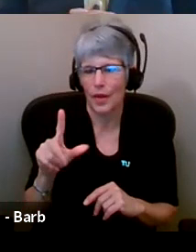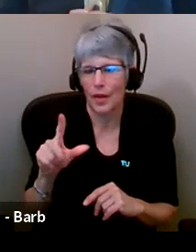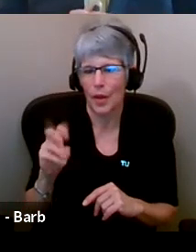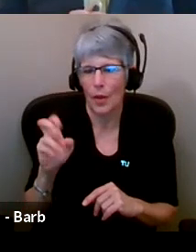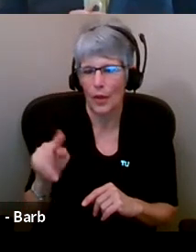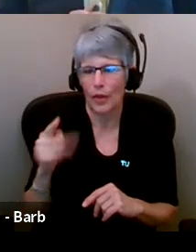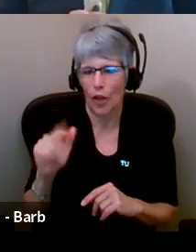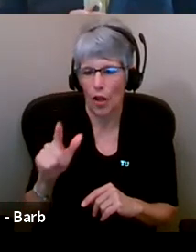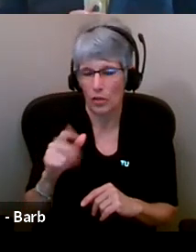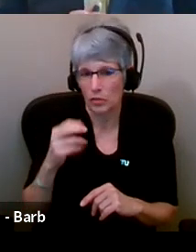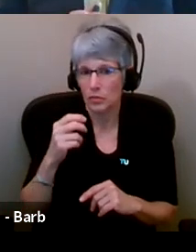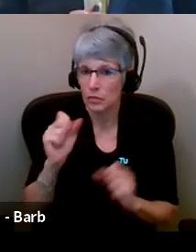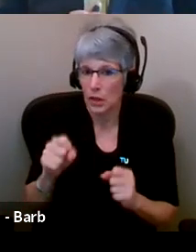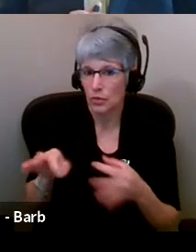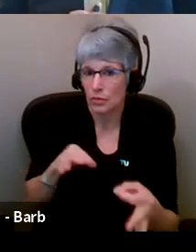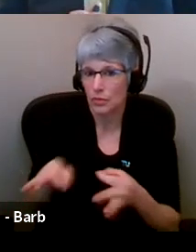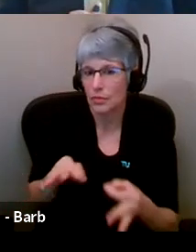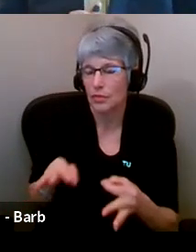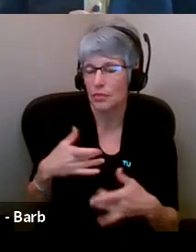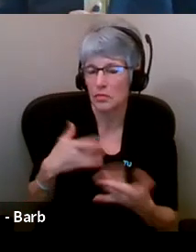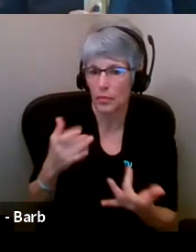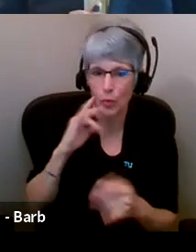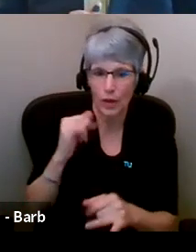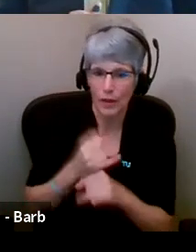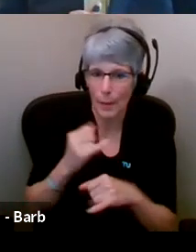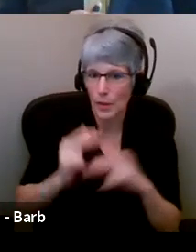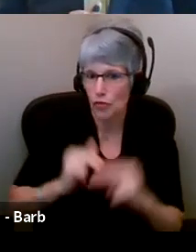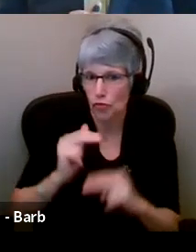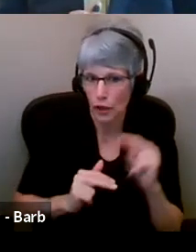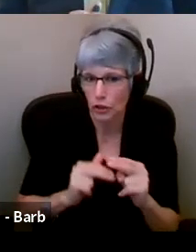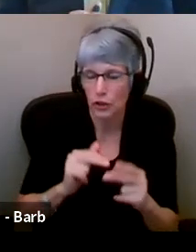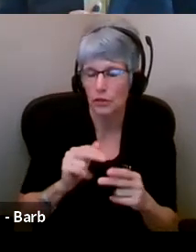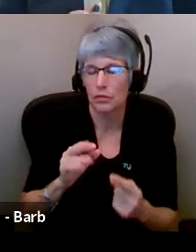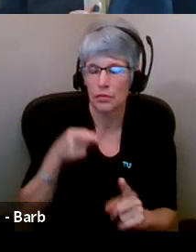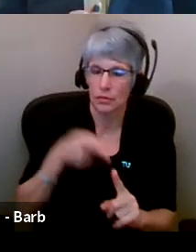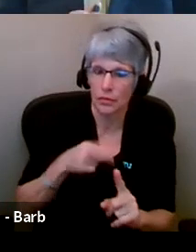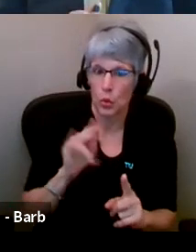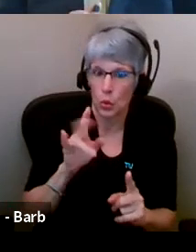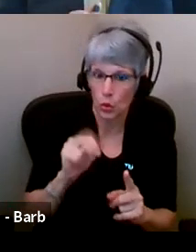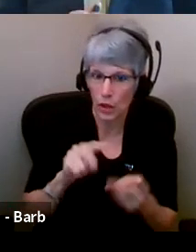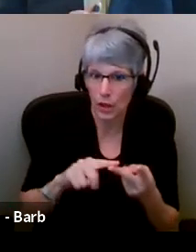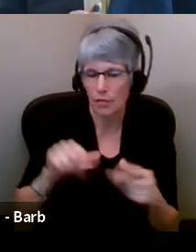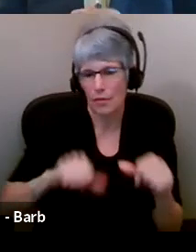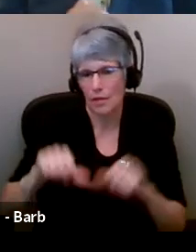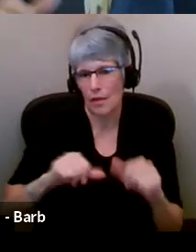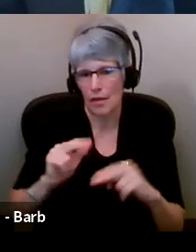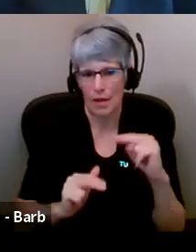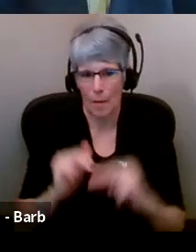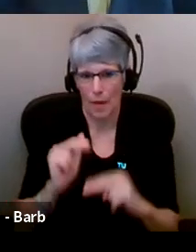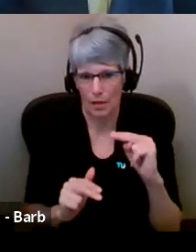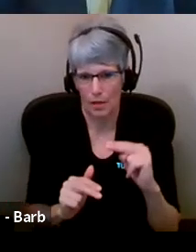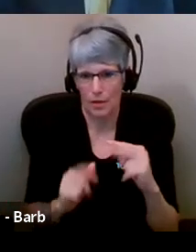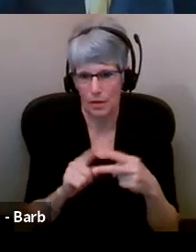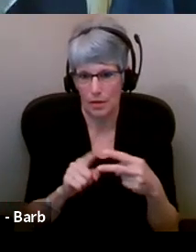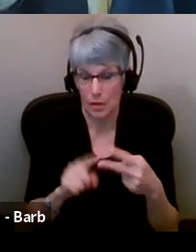status of campus construction projects, specifically the union as well as the science complex? Is